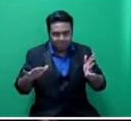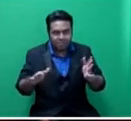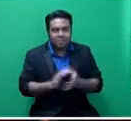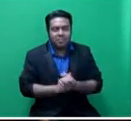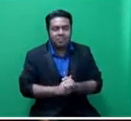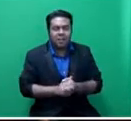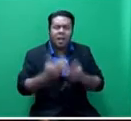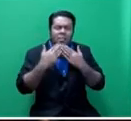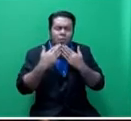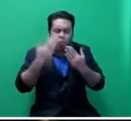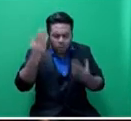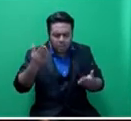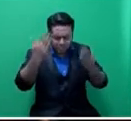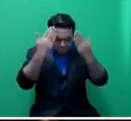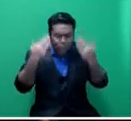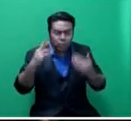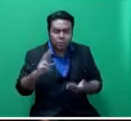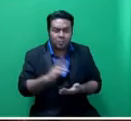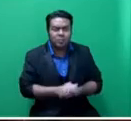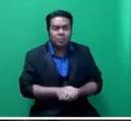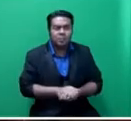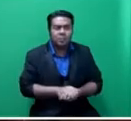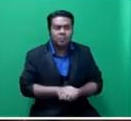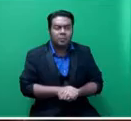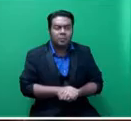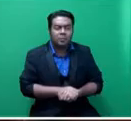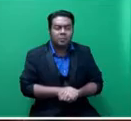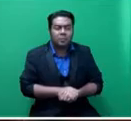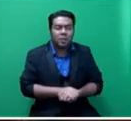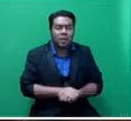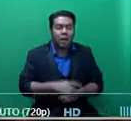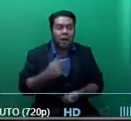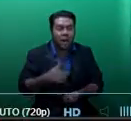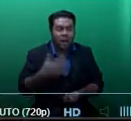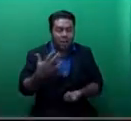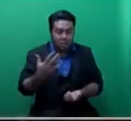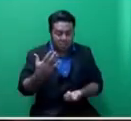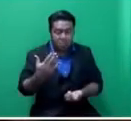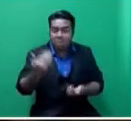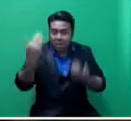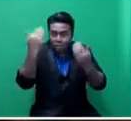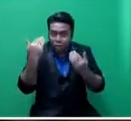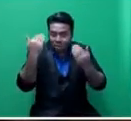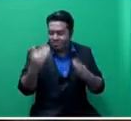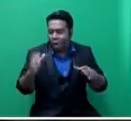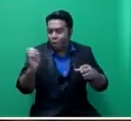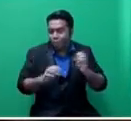Thank you, Honourable Speaker. Honourable Speaker, I take this time to make a short contribution to